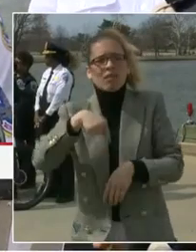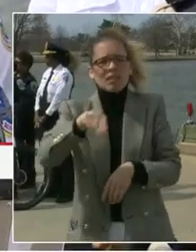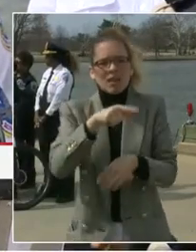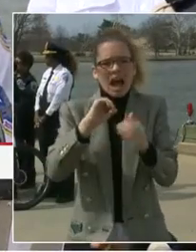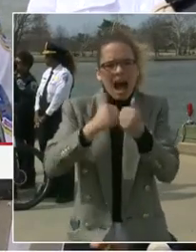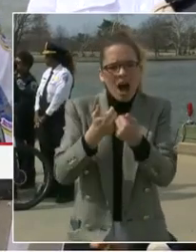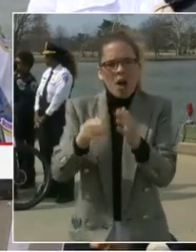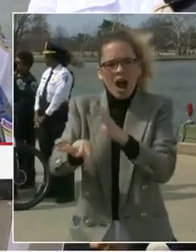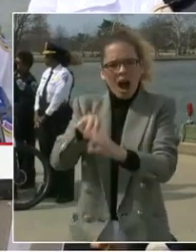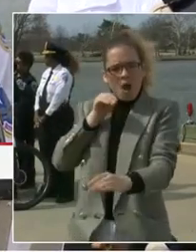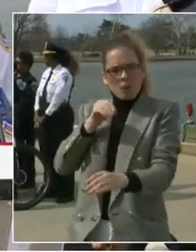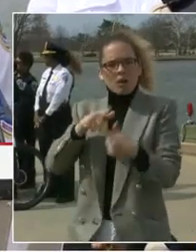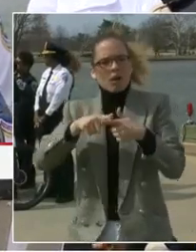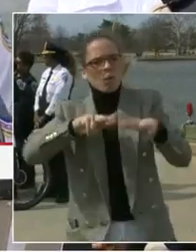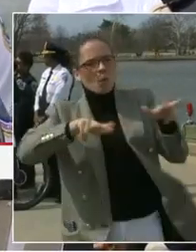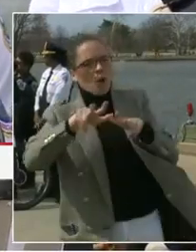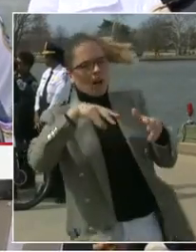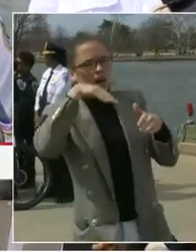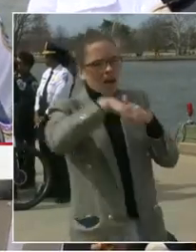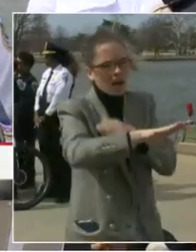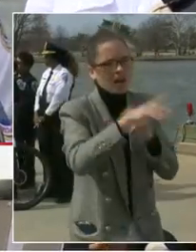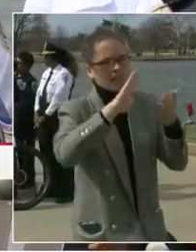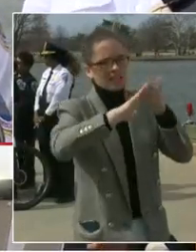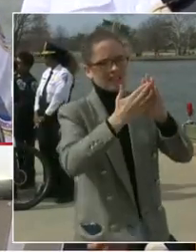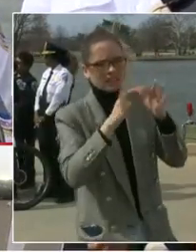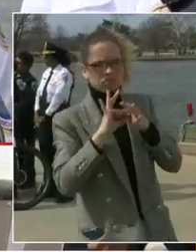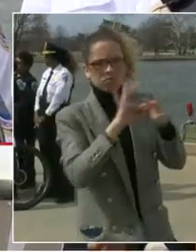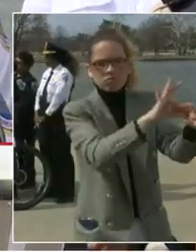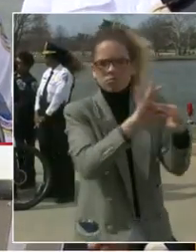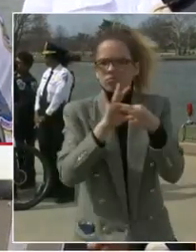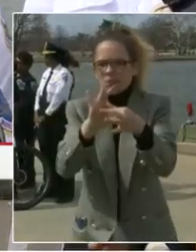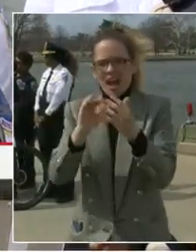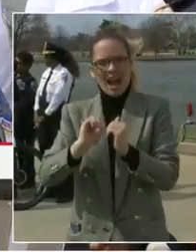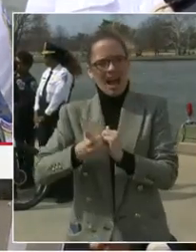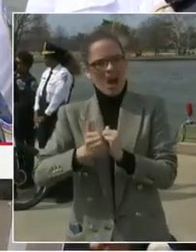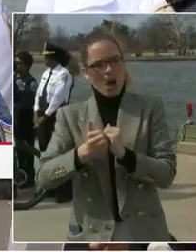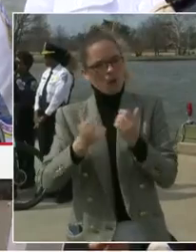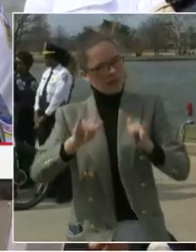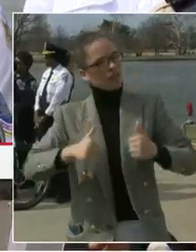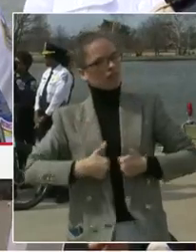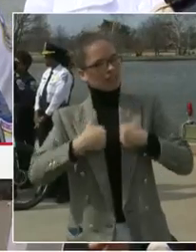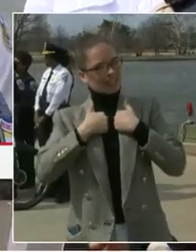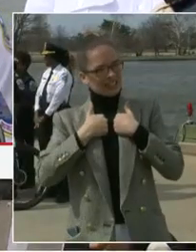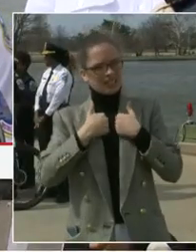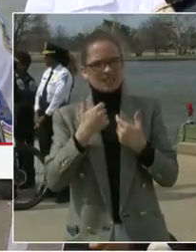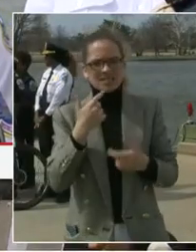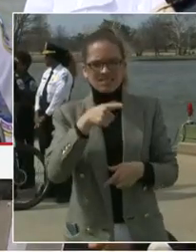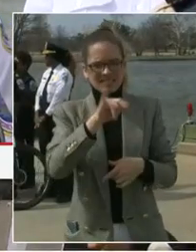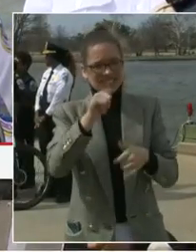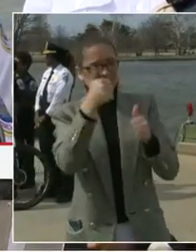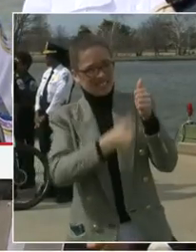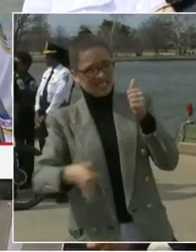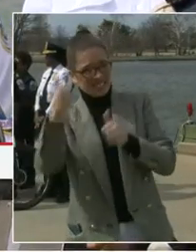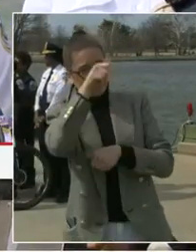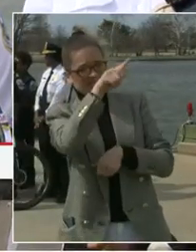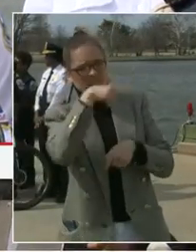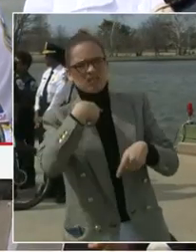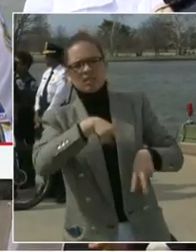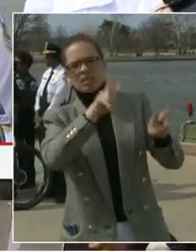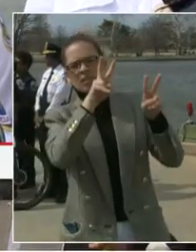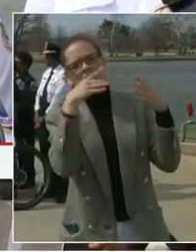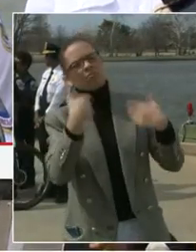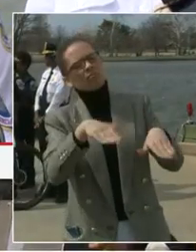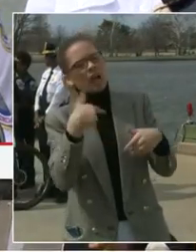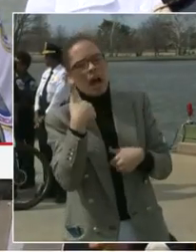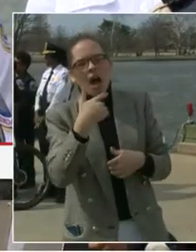in the community, and build meaningful connections with residents. She was the epitome of professionalism, and I was lucky to know her. She was my